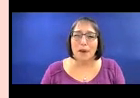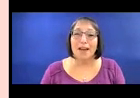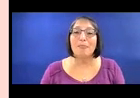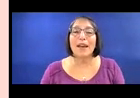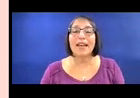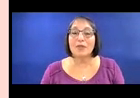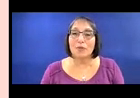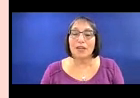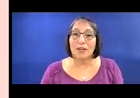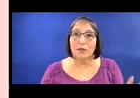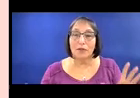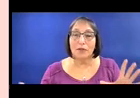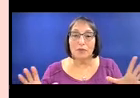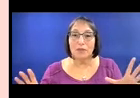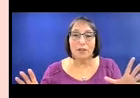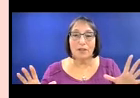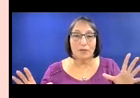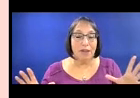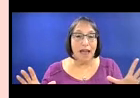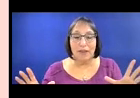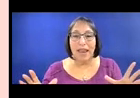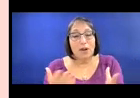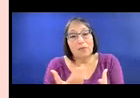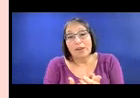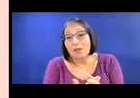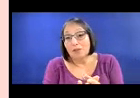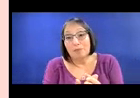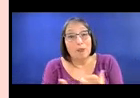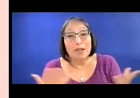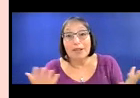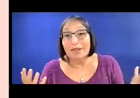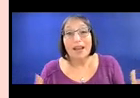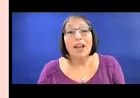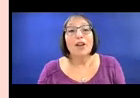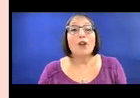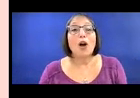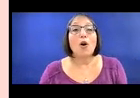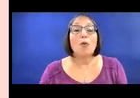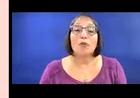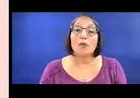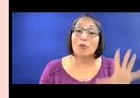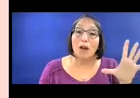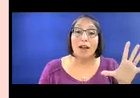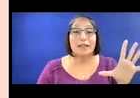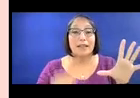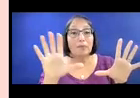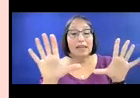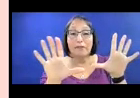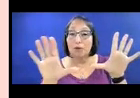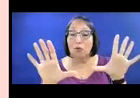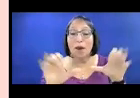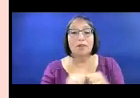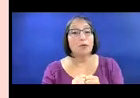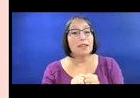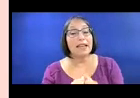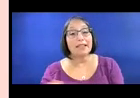correct, but it is so much easier for the students to navigate. We can also be paperless. So, Google Docs and a template, I give them a